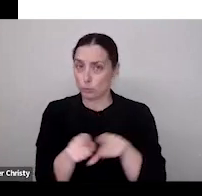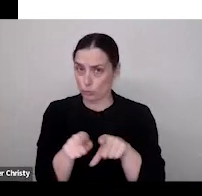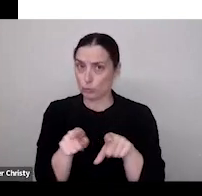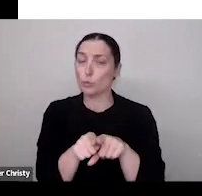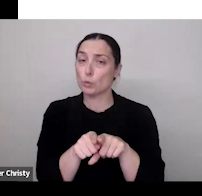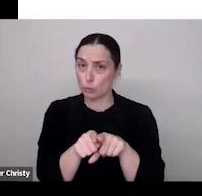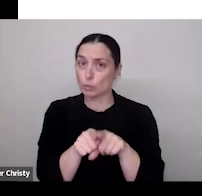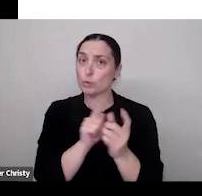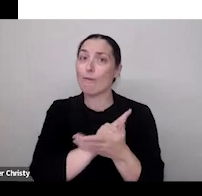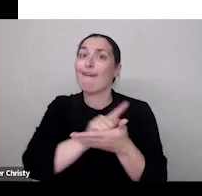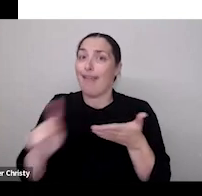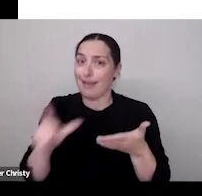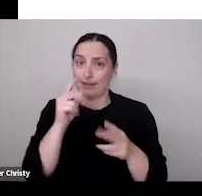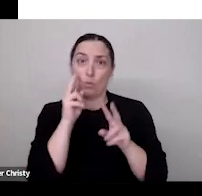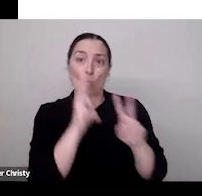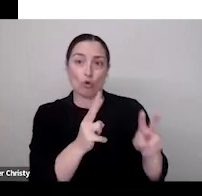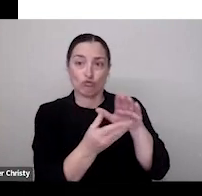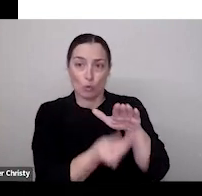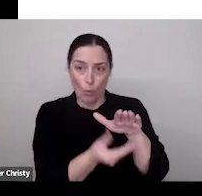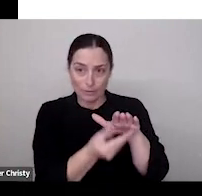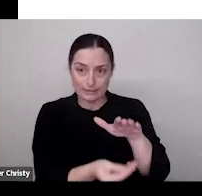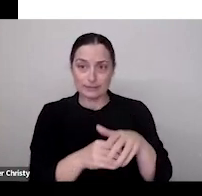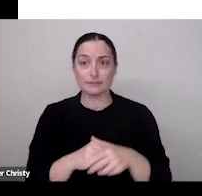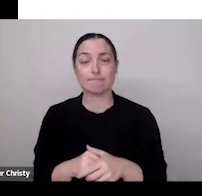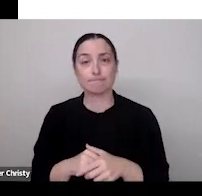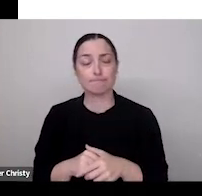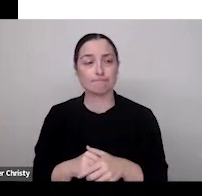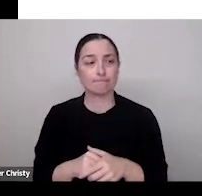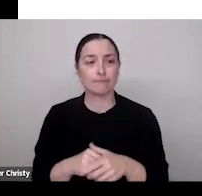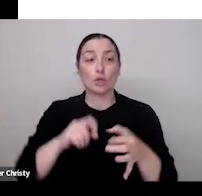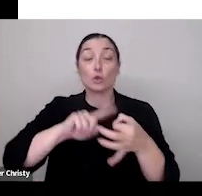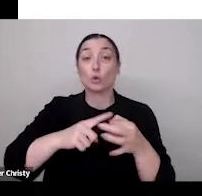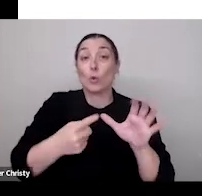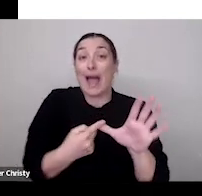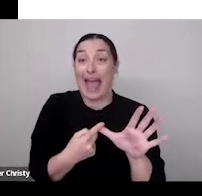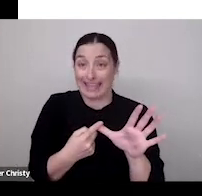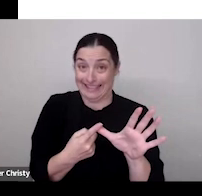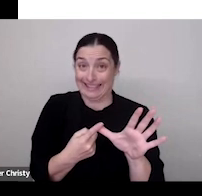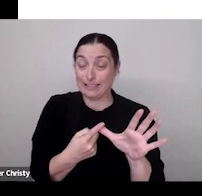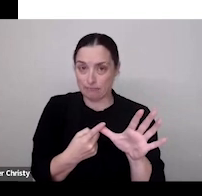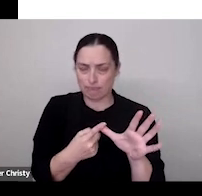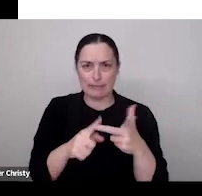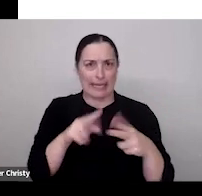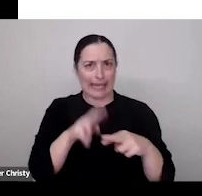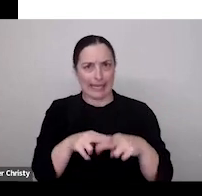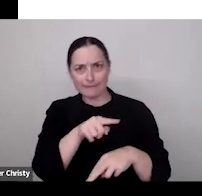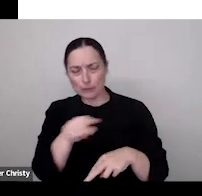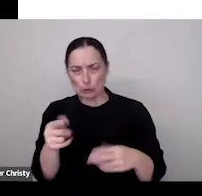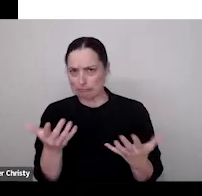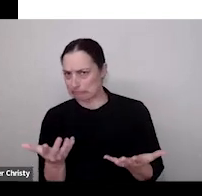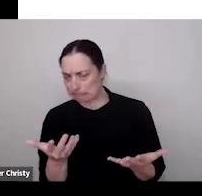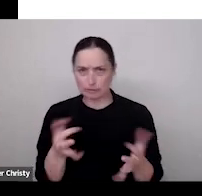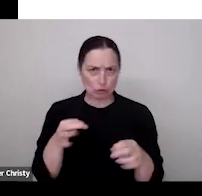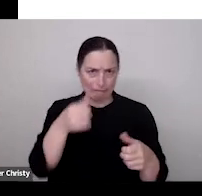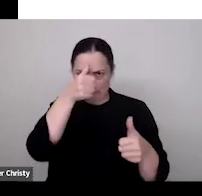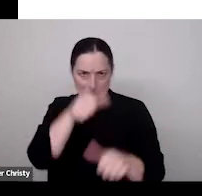made available afterwards. We'll be using the Q&A. Now, for those of you who are not necessarily familiar,